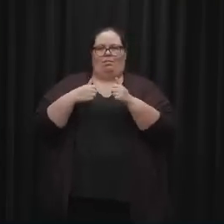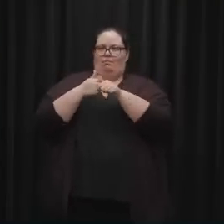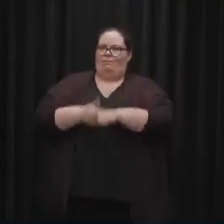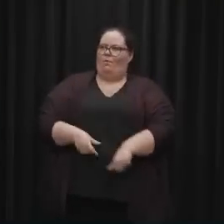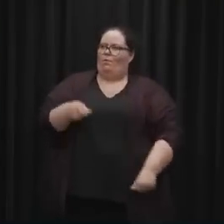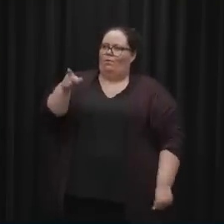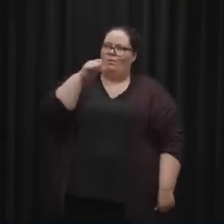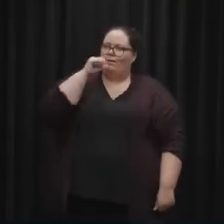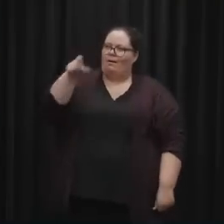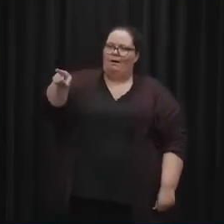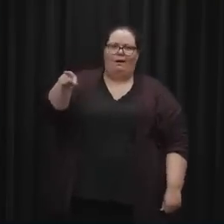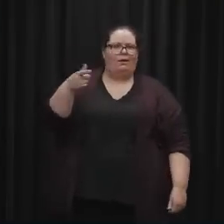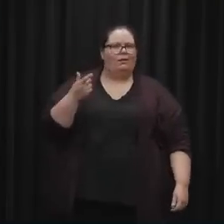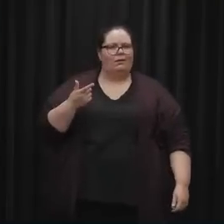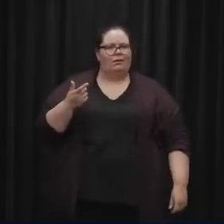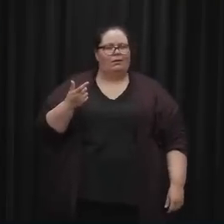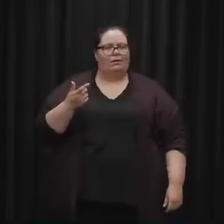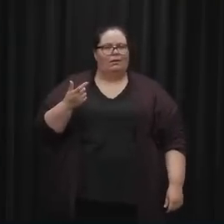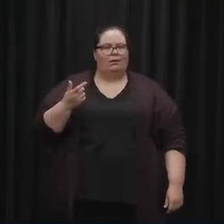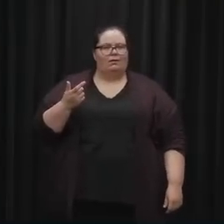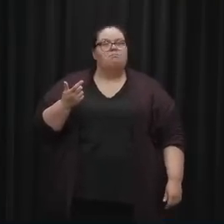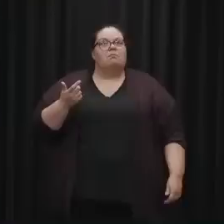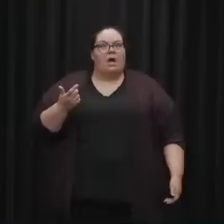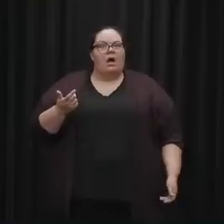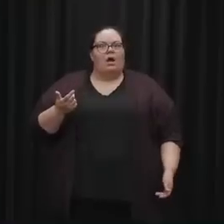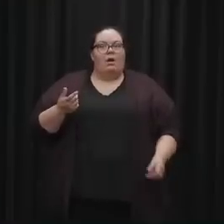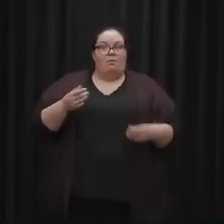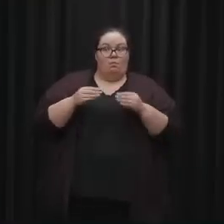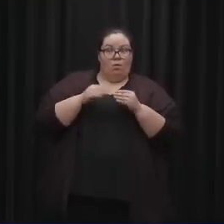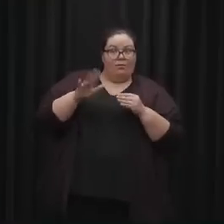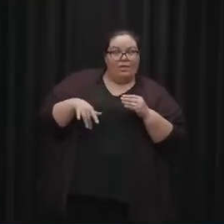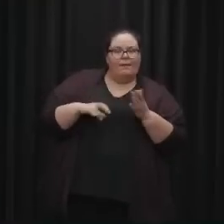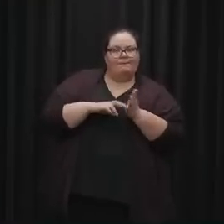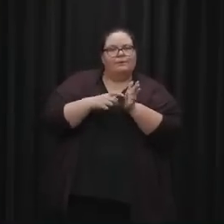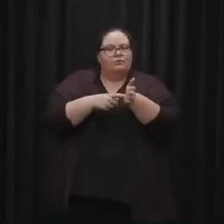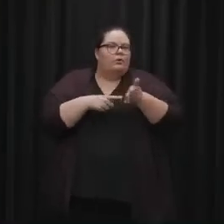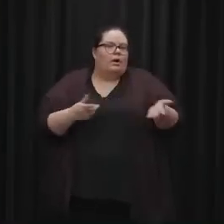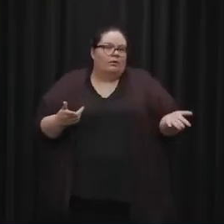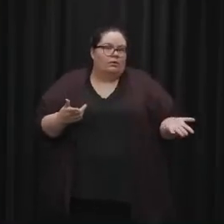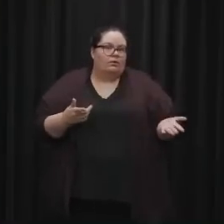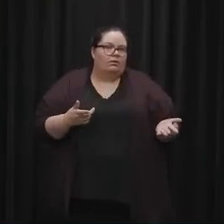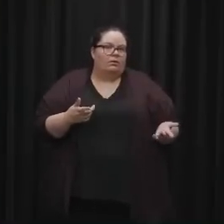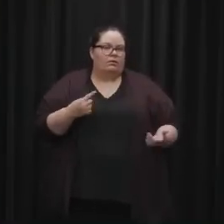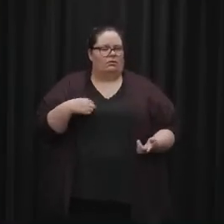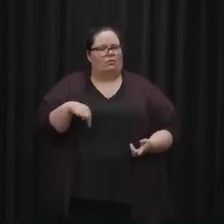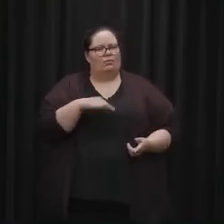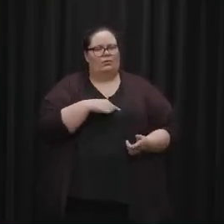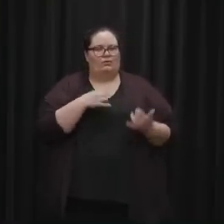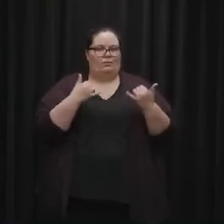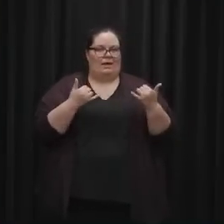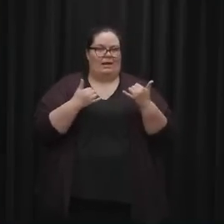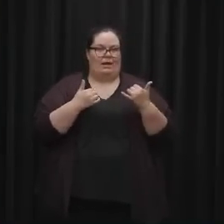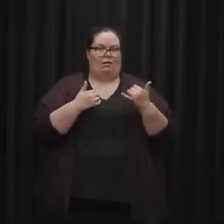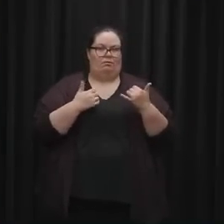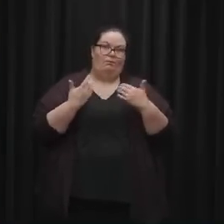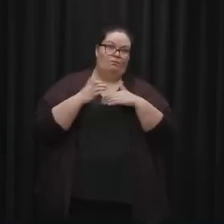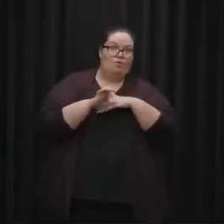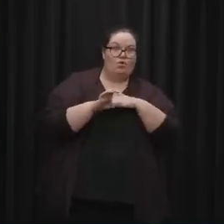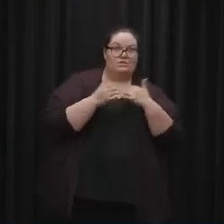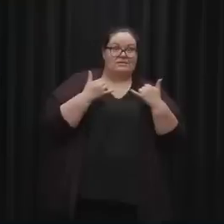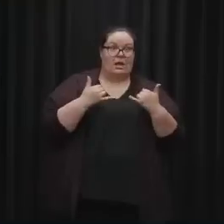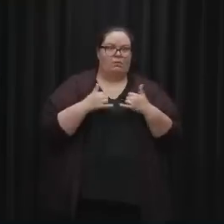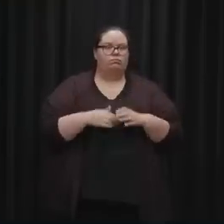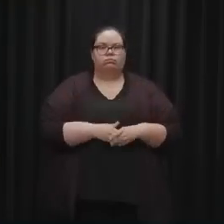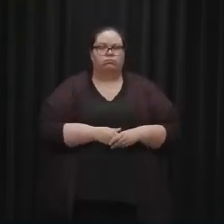of what would be considered safe practice. The idea of us moving is